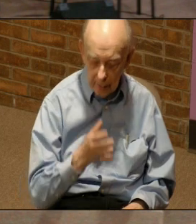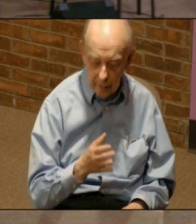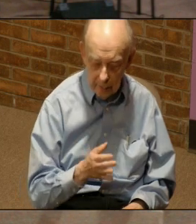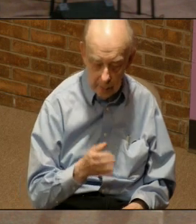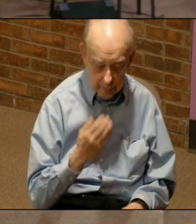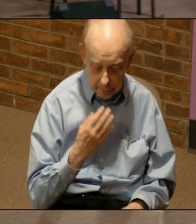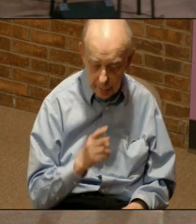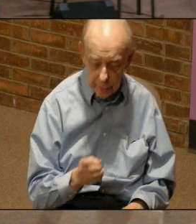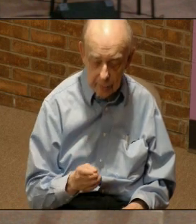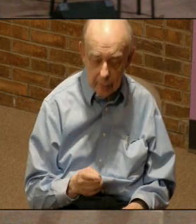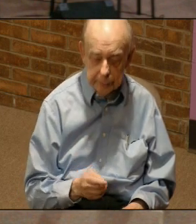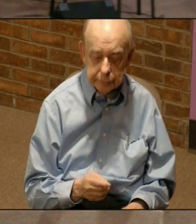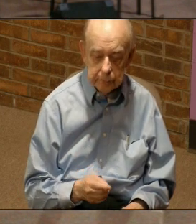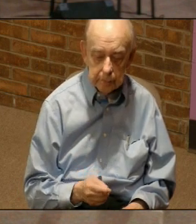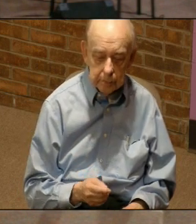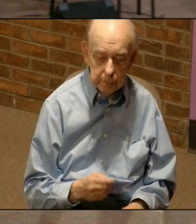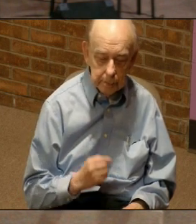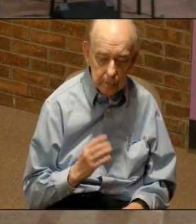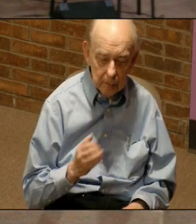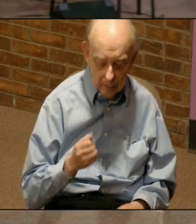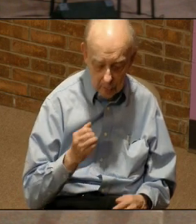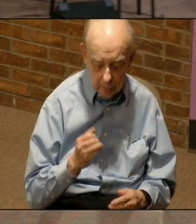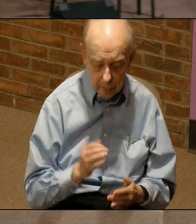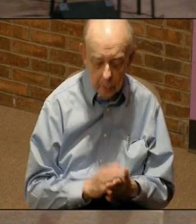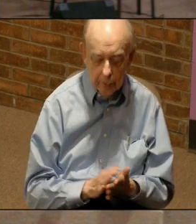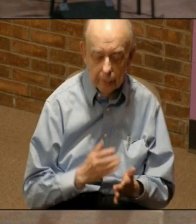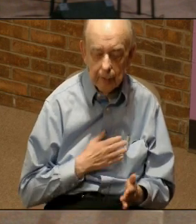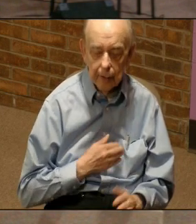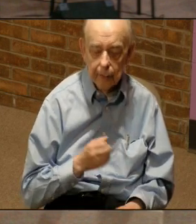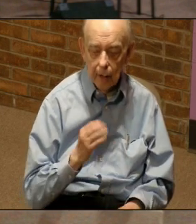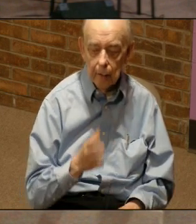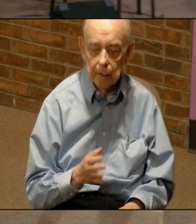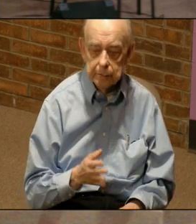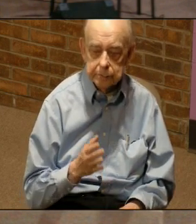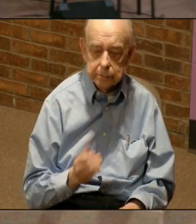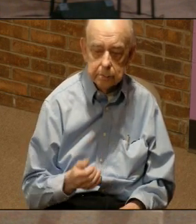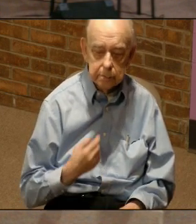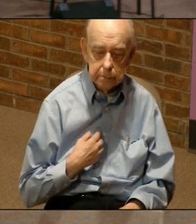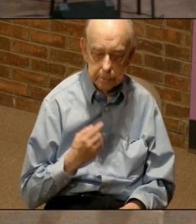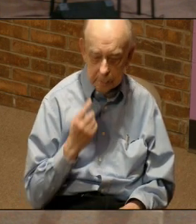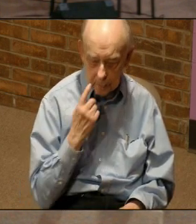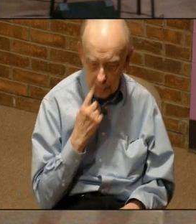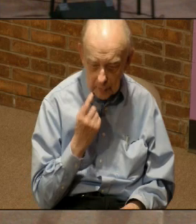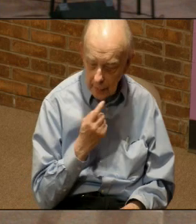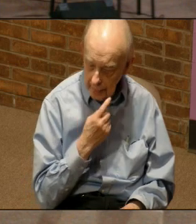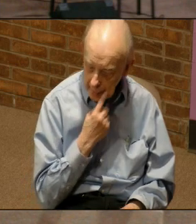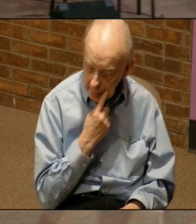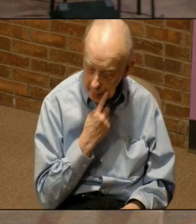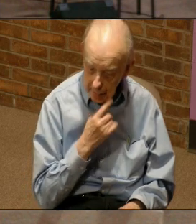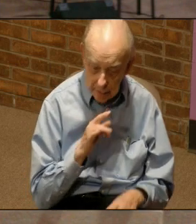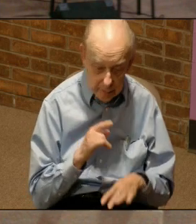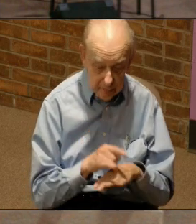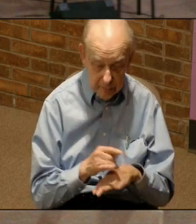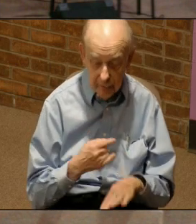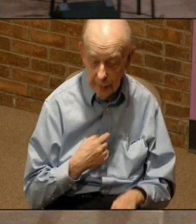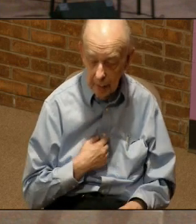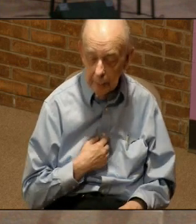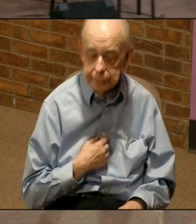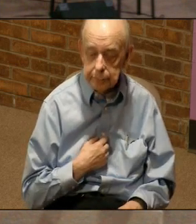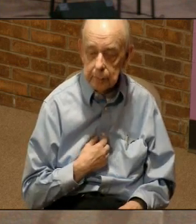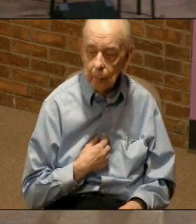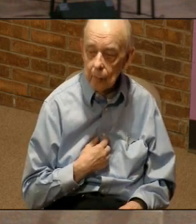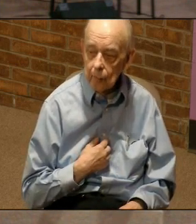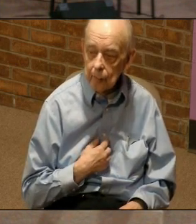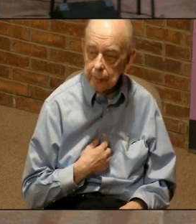I don't know about you, but I'm going to believe my father, because my eyes can play tricks on me. And so